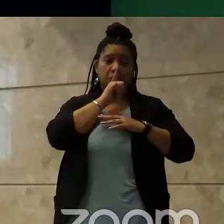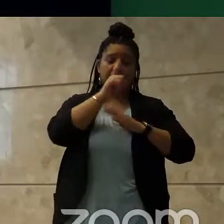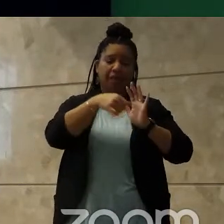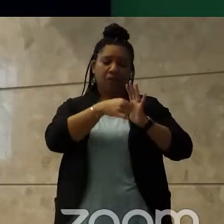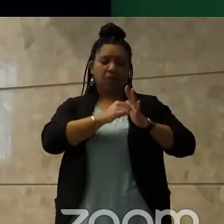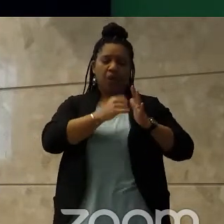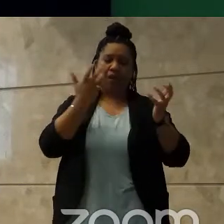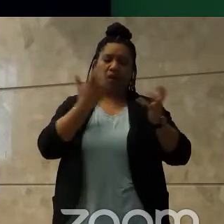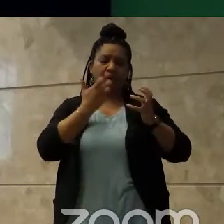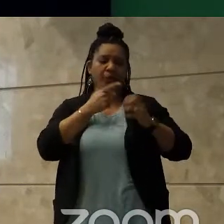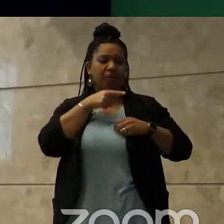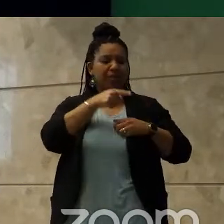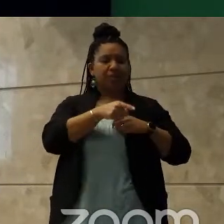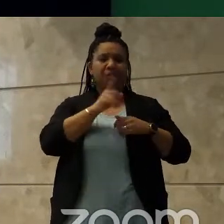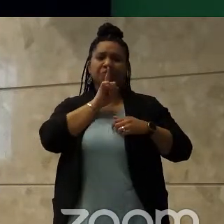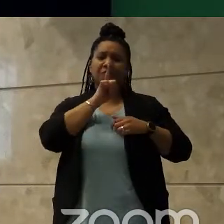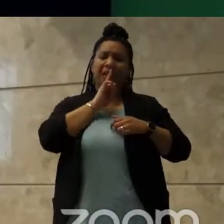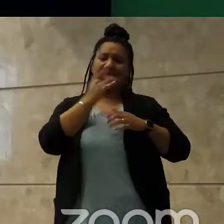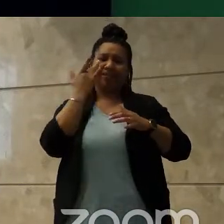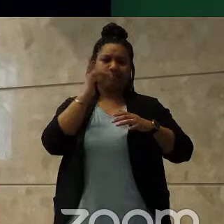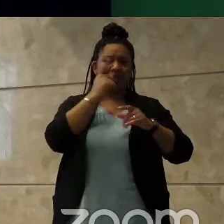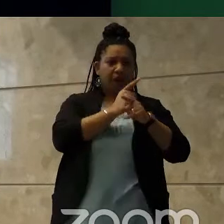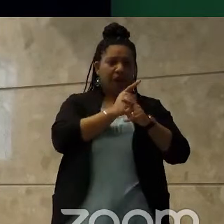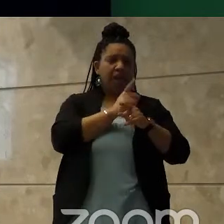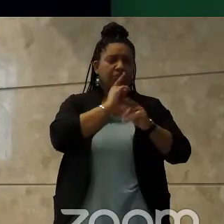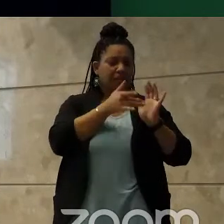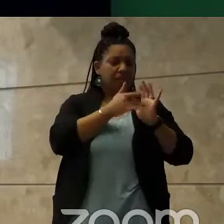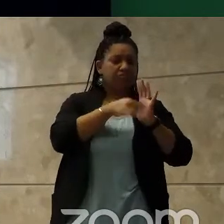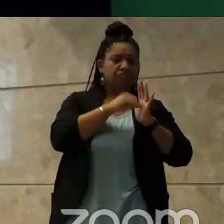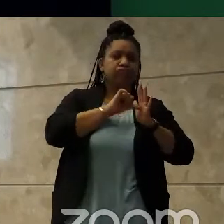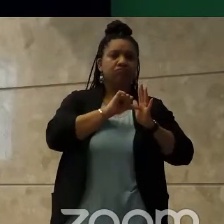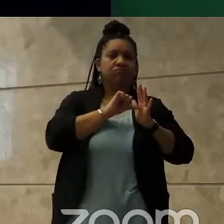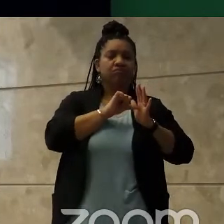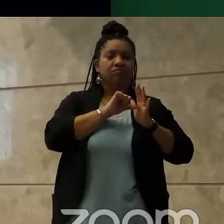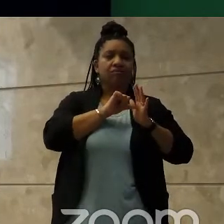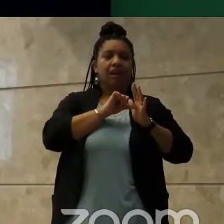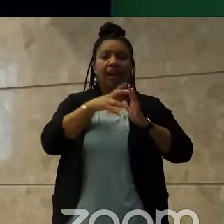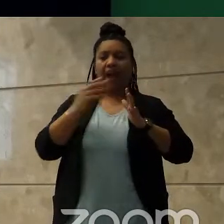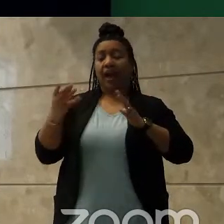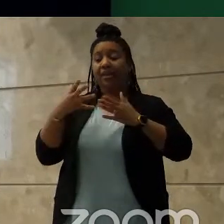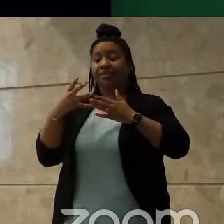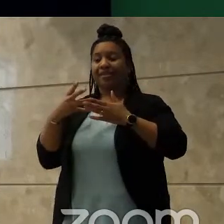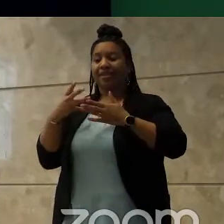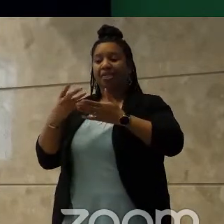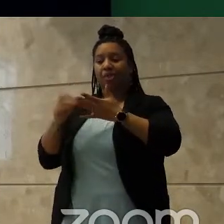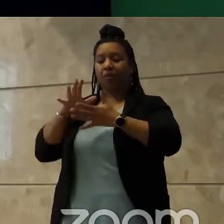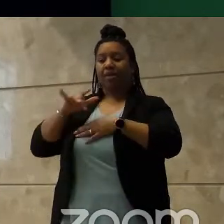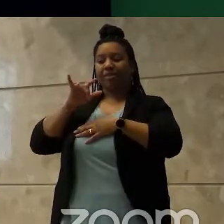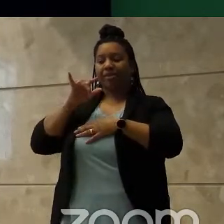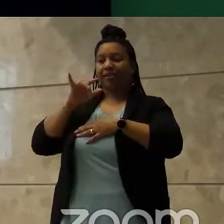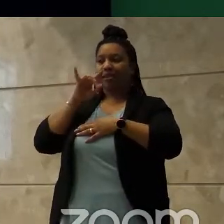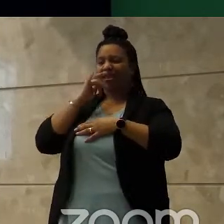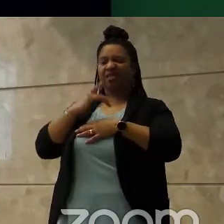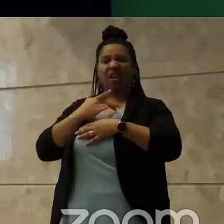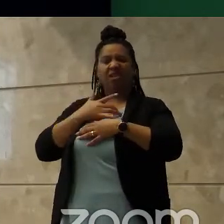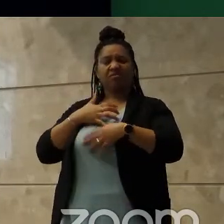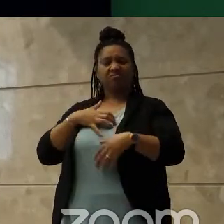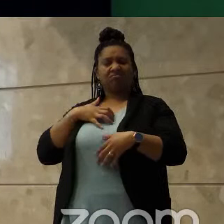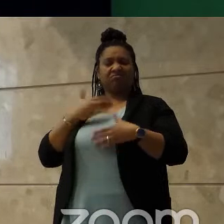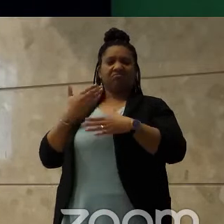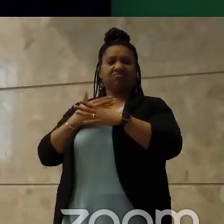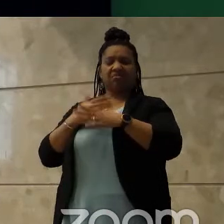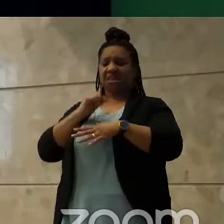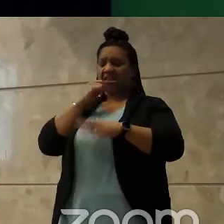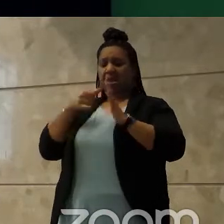impressive, really impressive, right? And the very wealthy kids were a little bothered that I wasn't impressed because